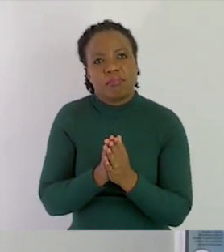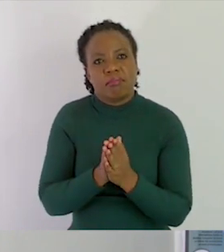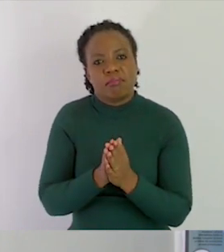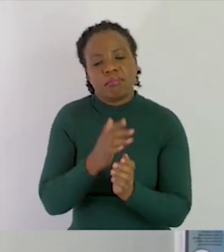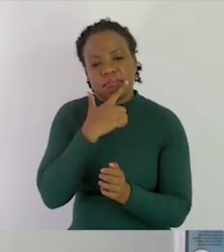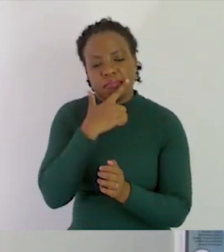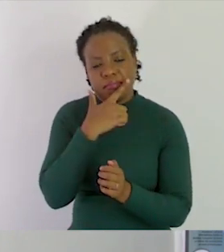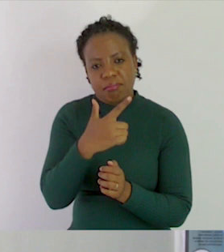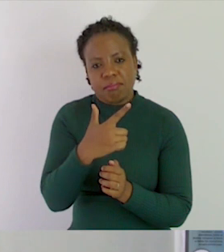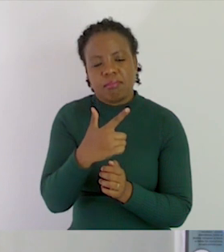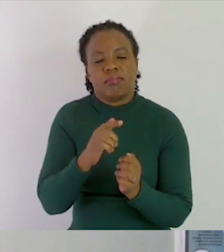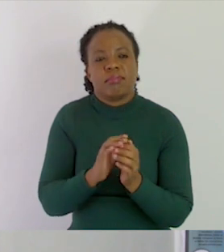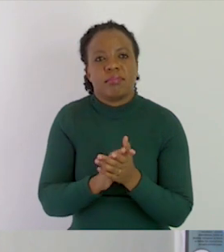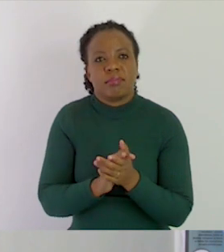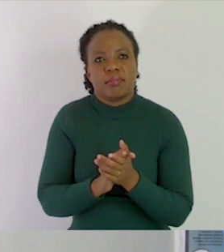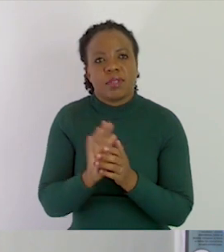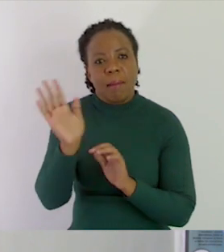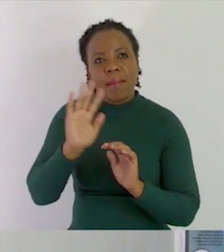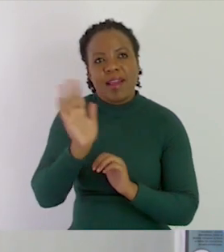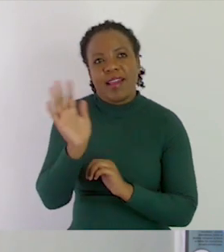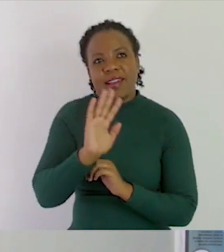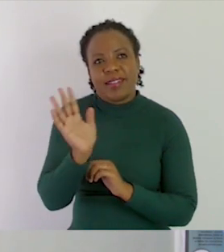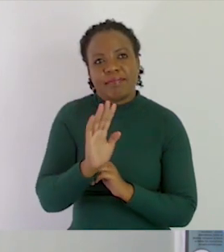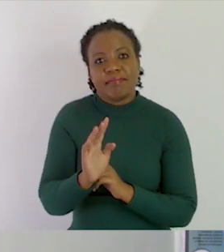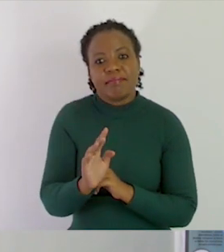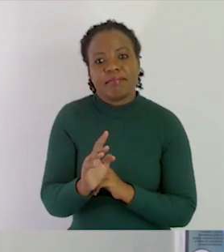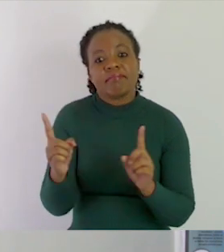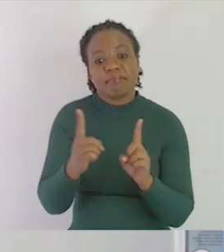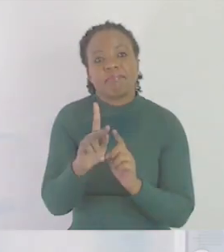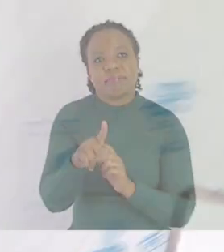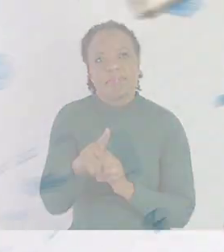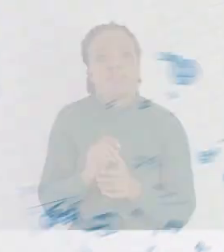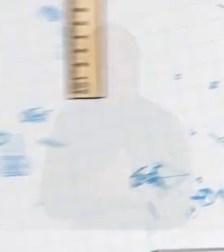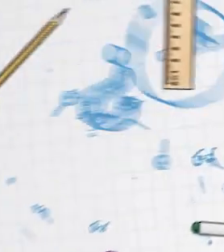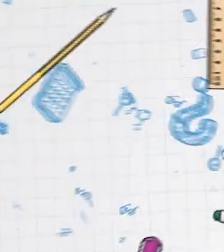Thank you very much for now. Goodbye. See you in the next lesson.